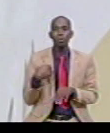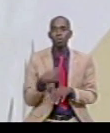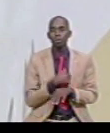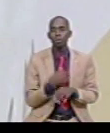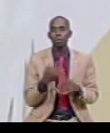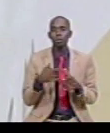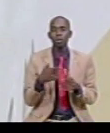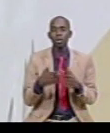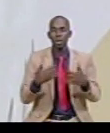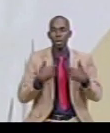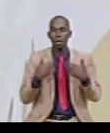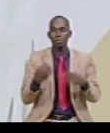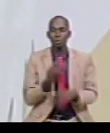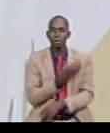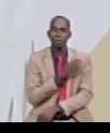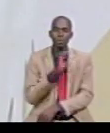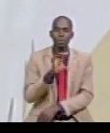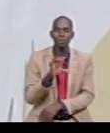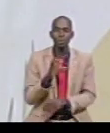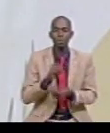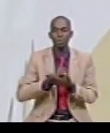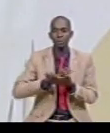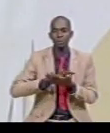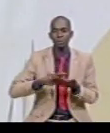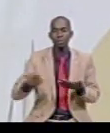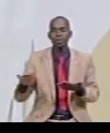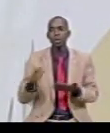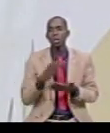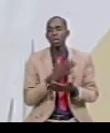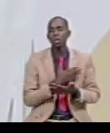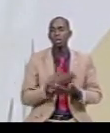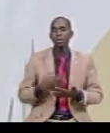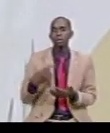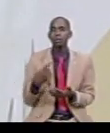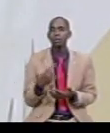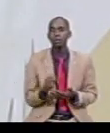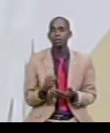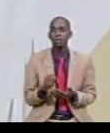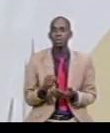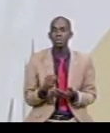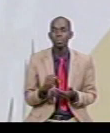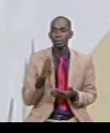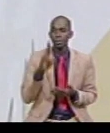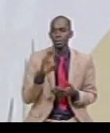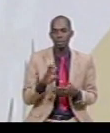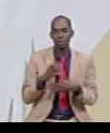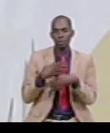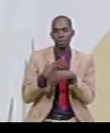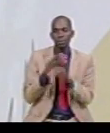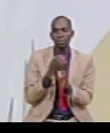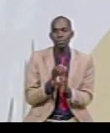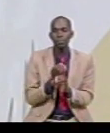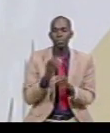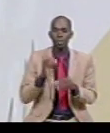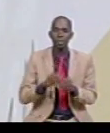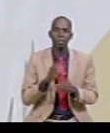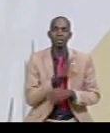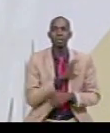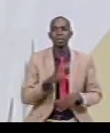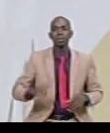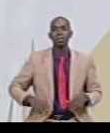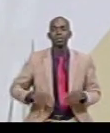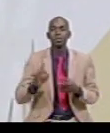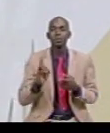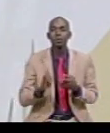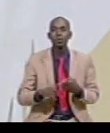the sanctification, the purging, and the recreation in Christ to make